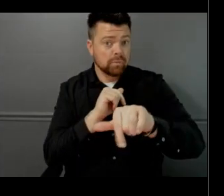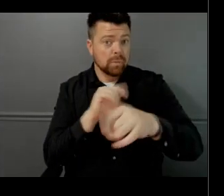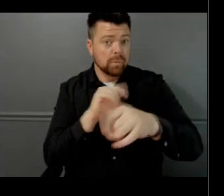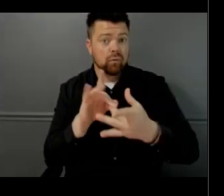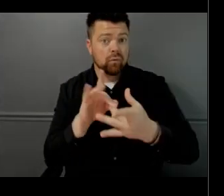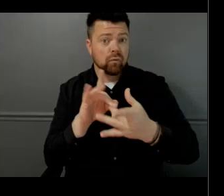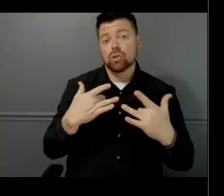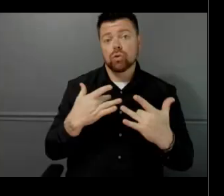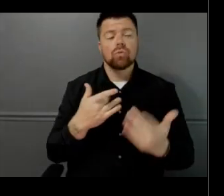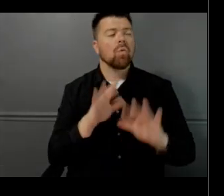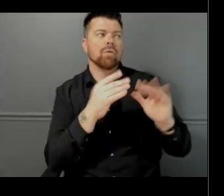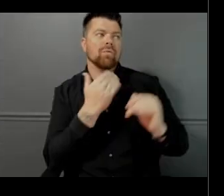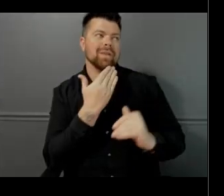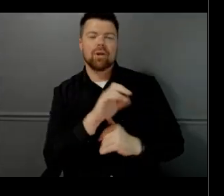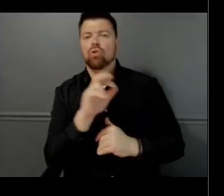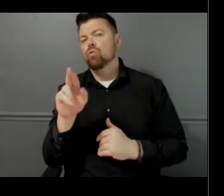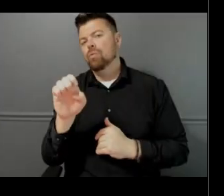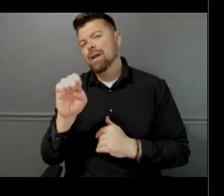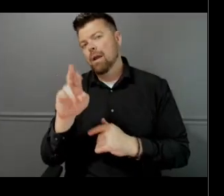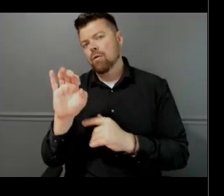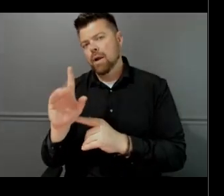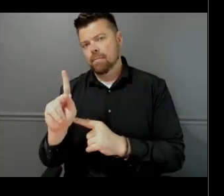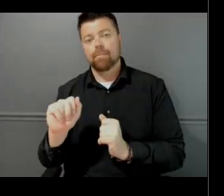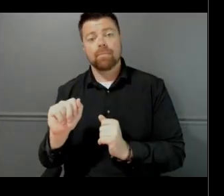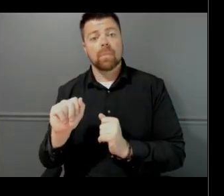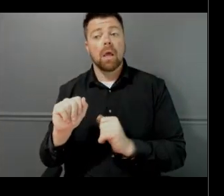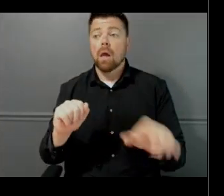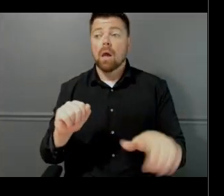Wonderful, thank you for that, Eric. We have another question from